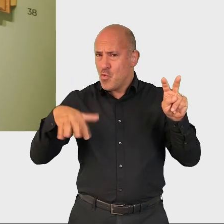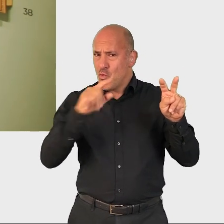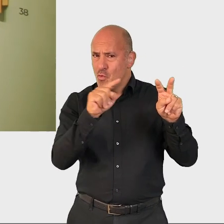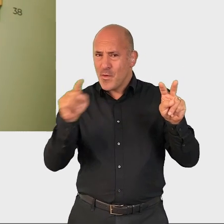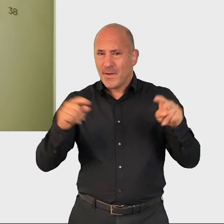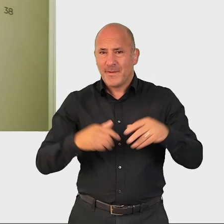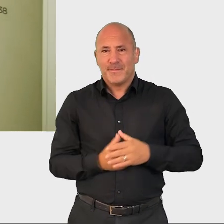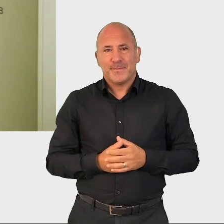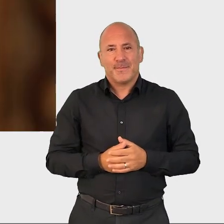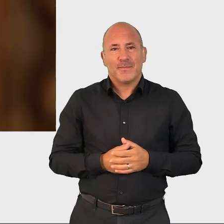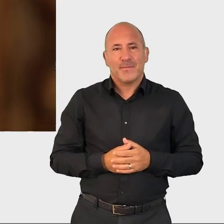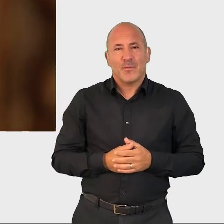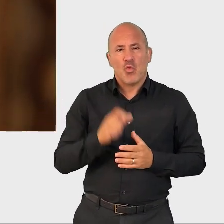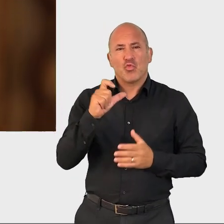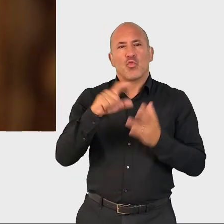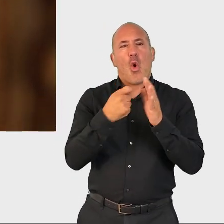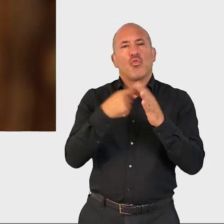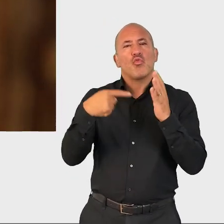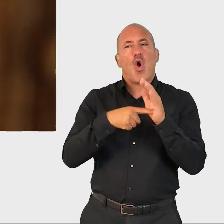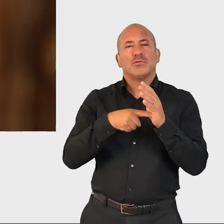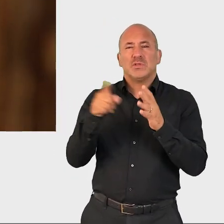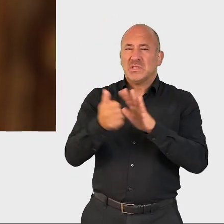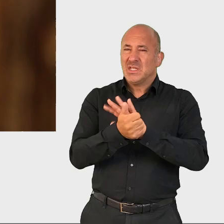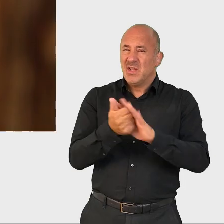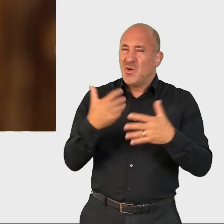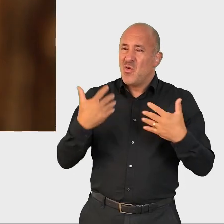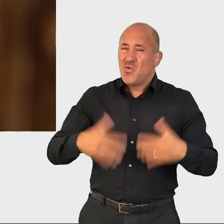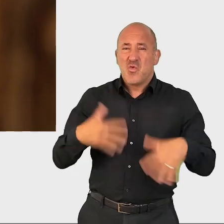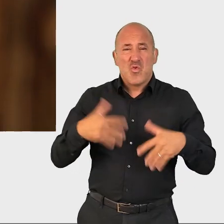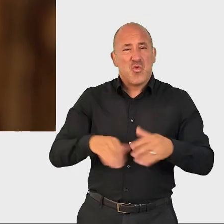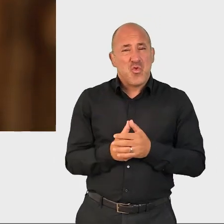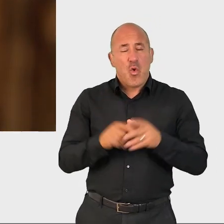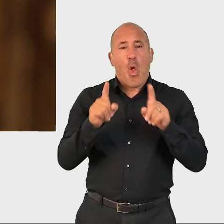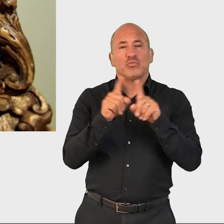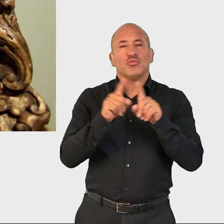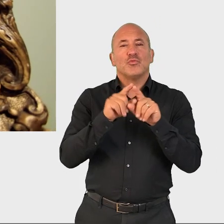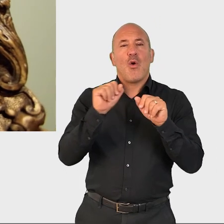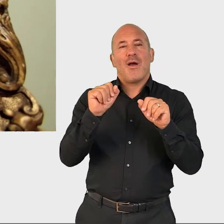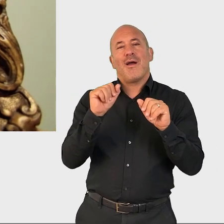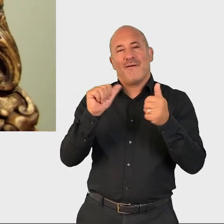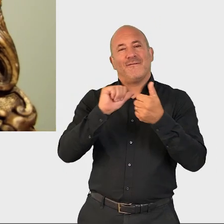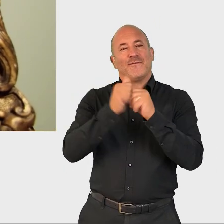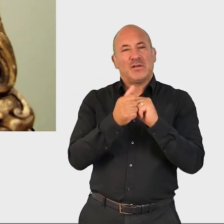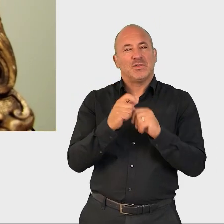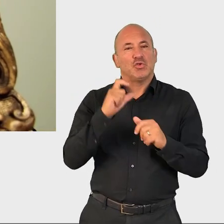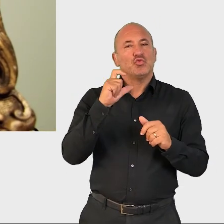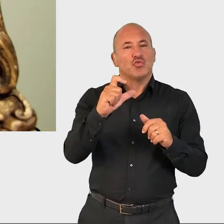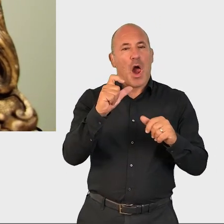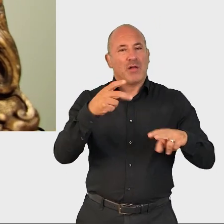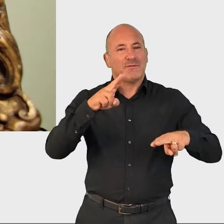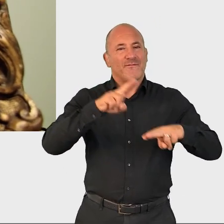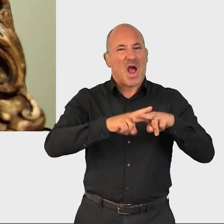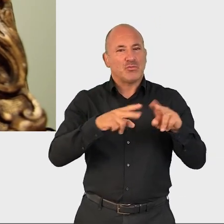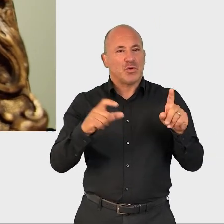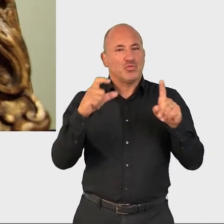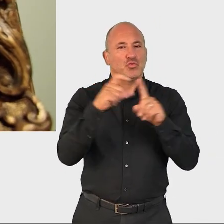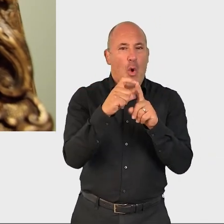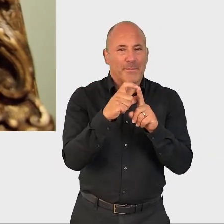exhibition. Corot's tremendous skill must be mentioned here, alongside that of his contemporary and